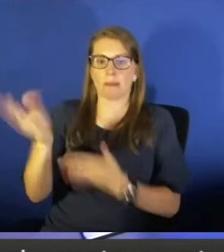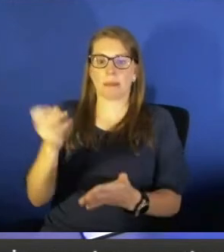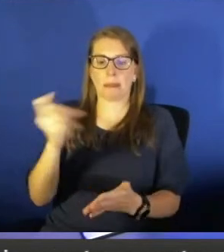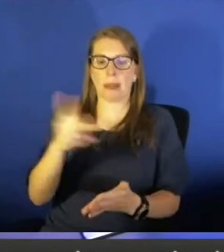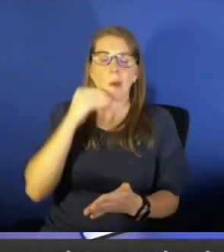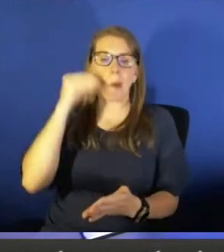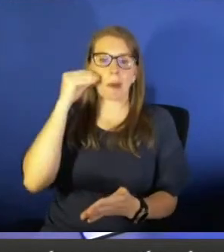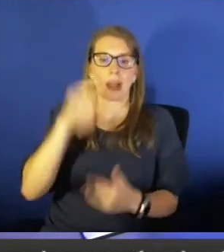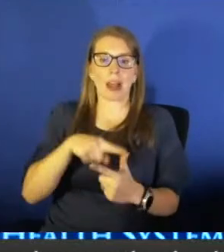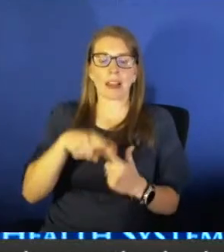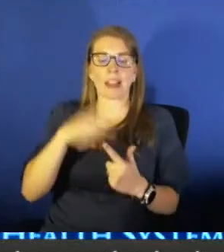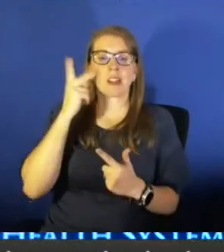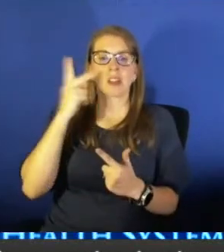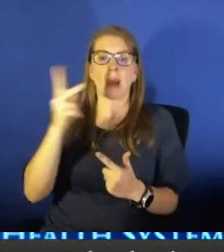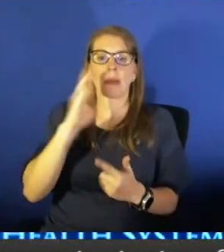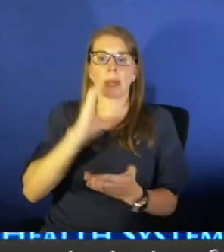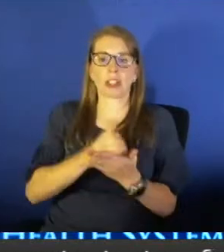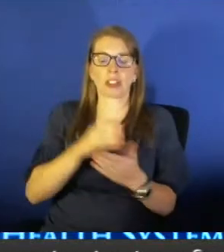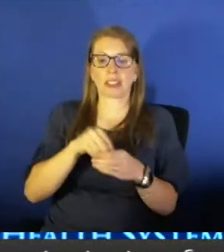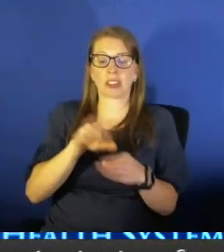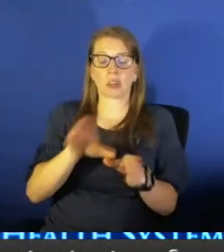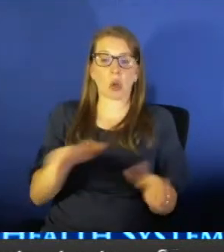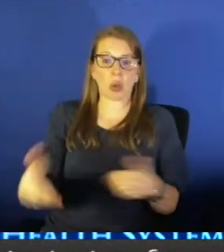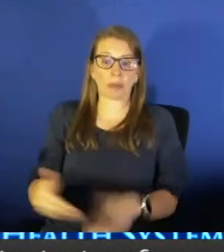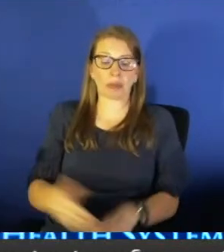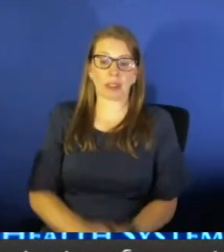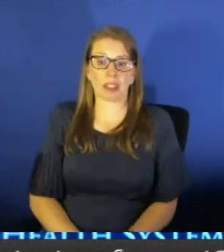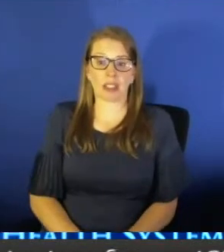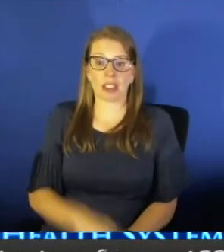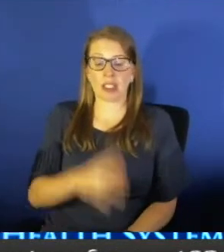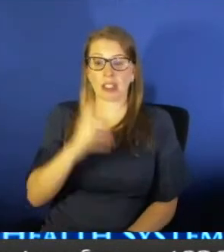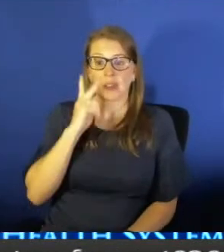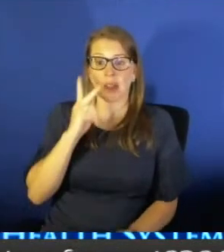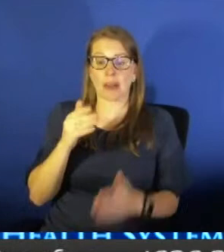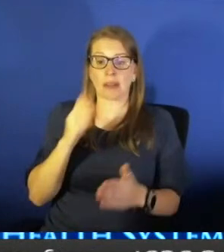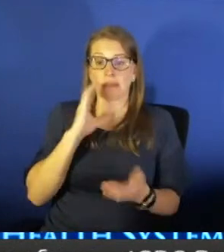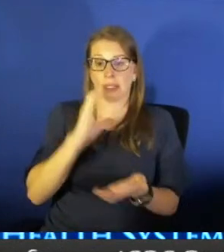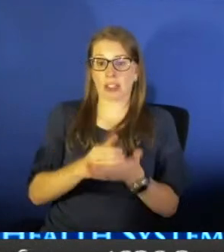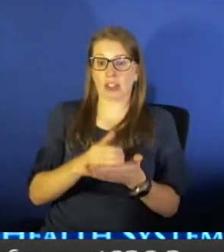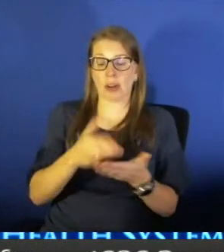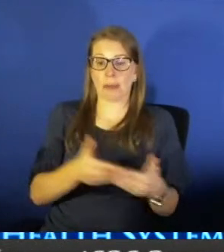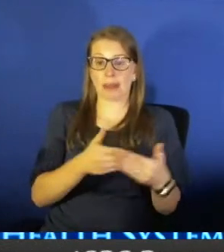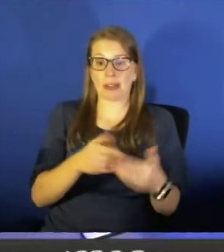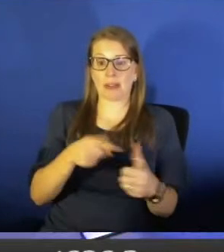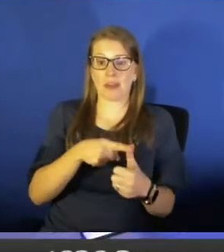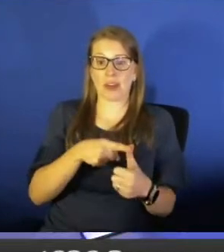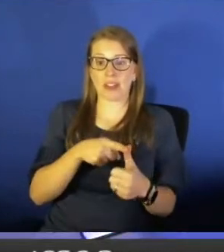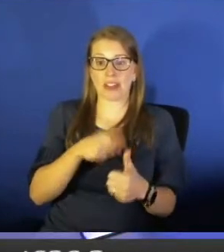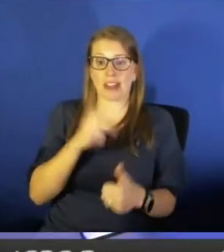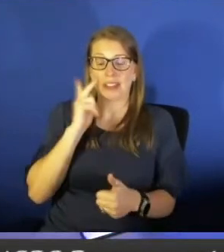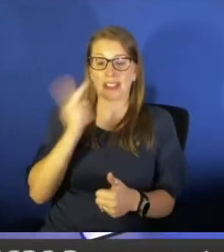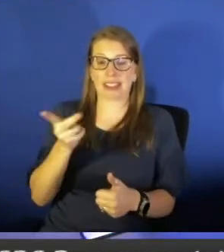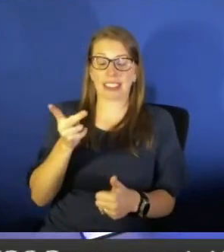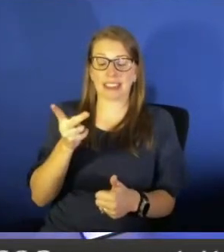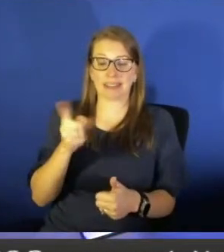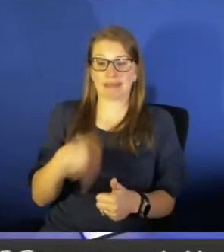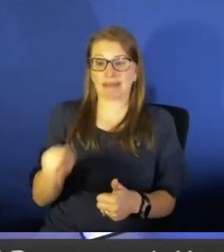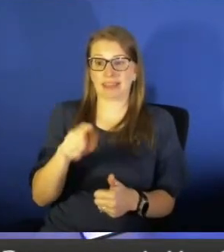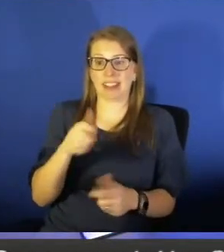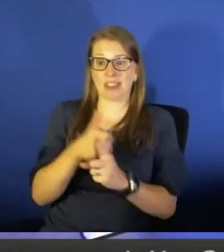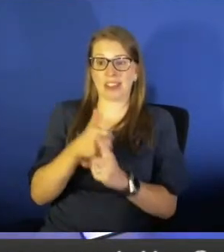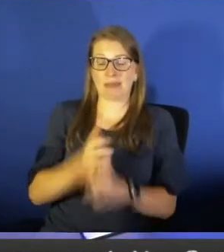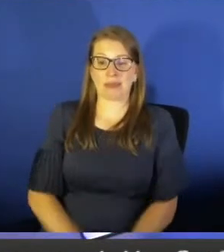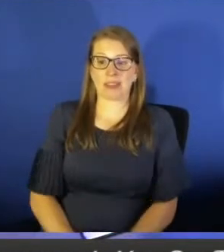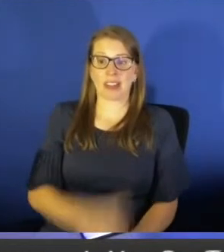of her in their room, and we saw the pictures of her baby, but that's the first I've seen of. All right. So we want to check back in with the